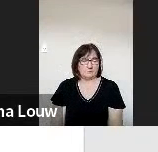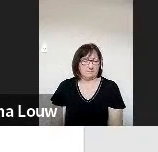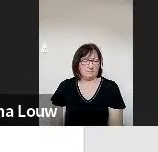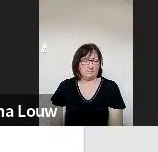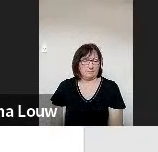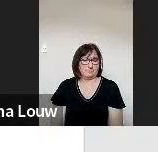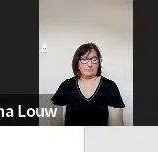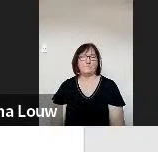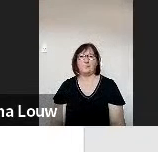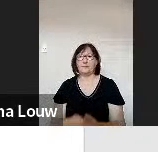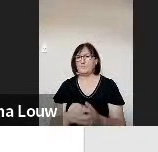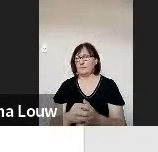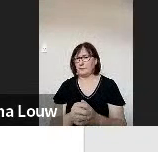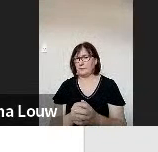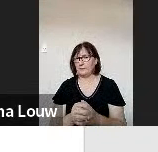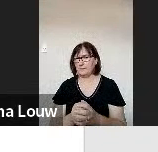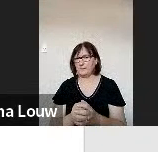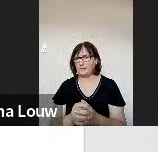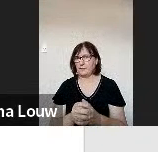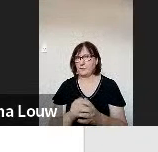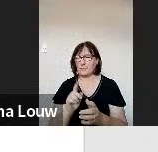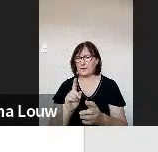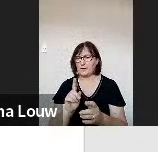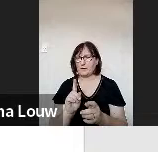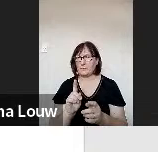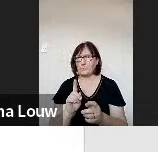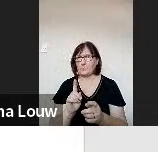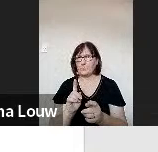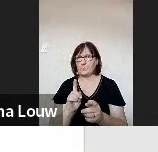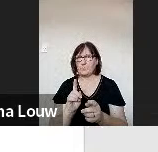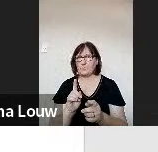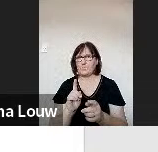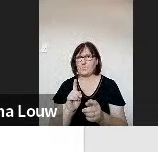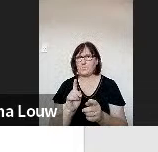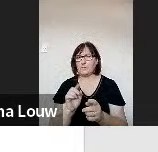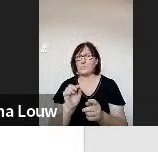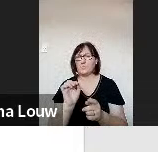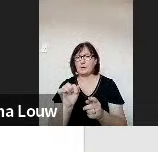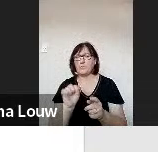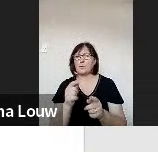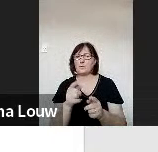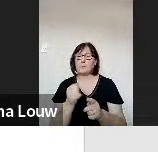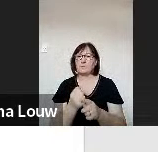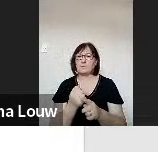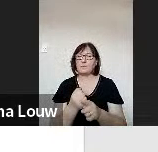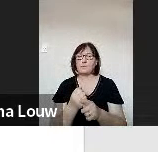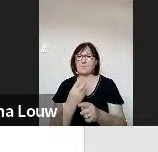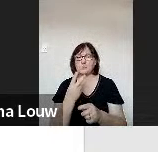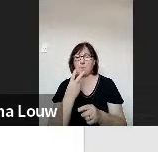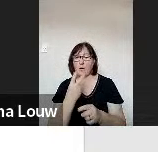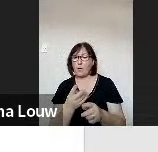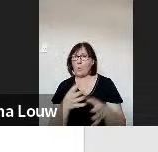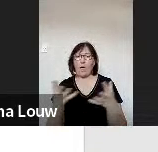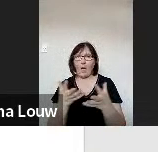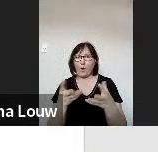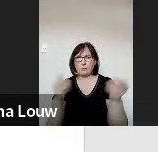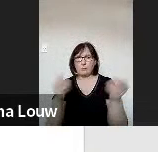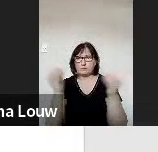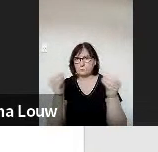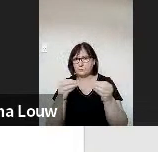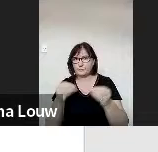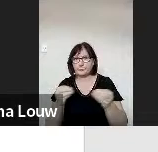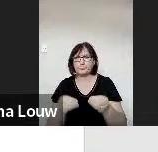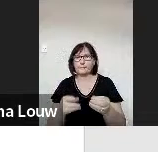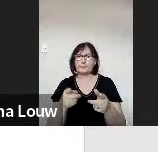it as if it consists of the component that gives its